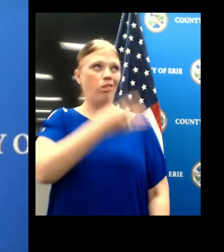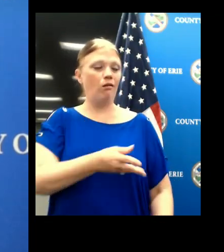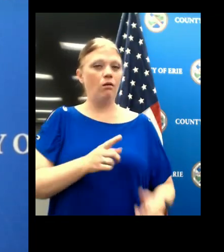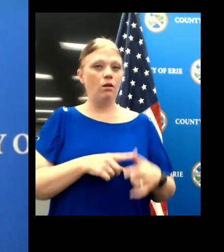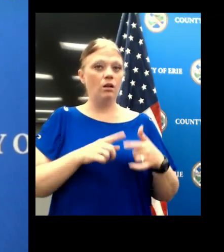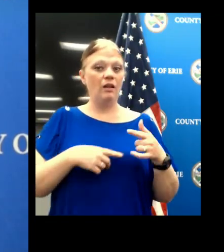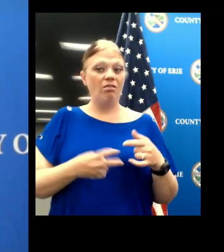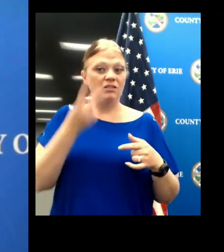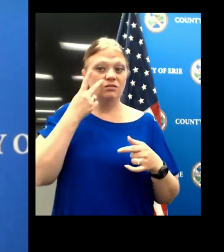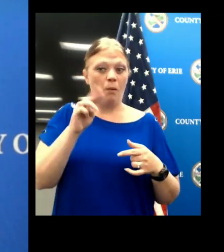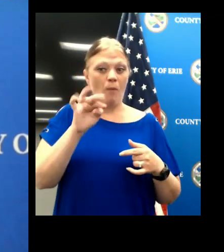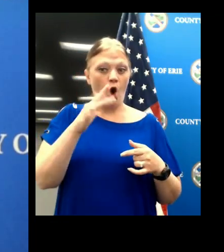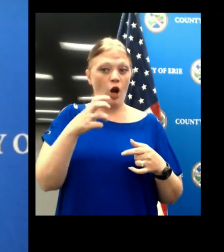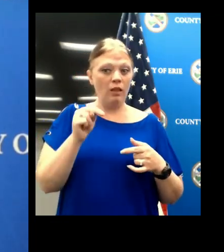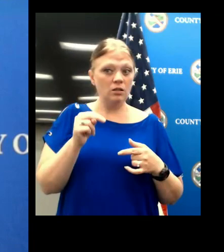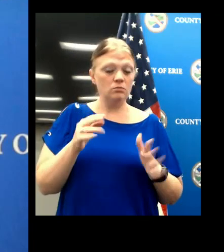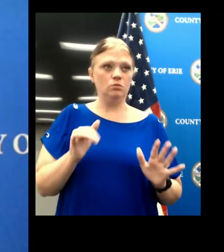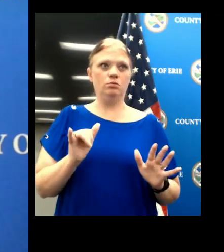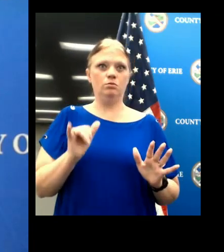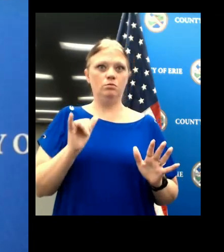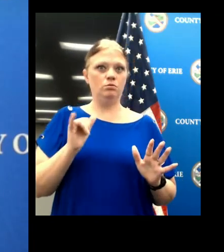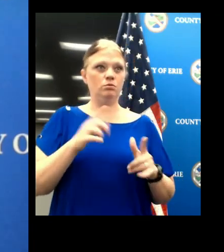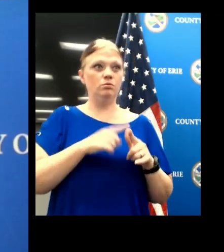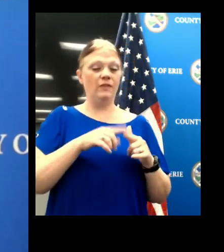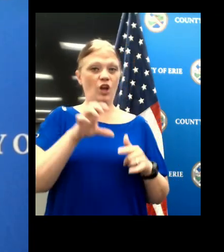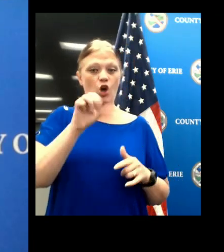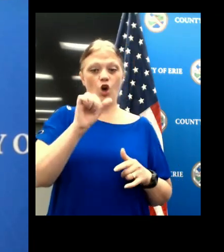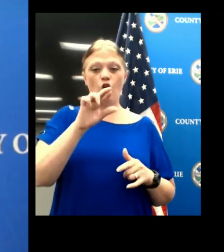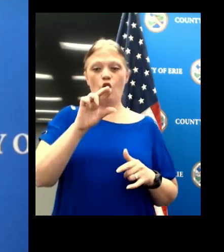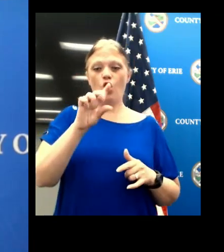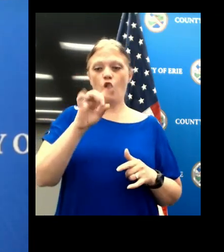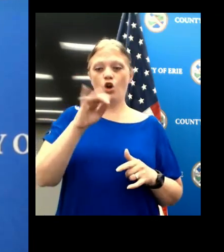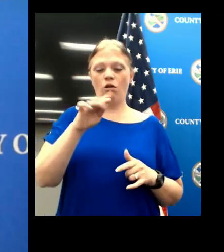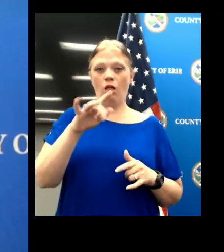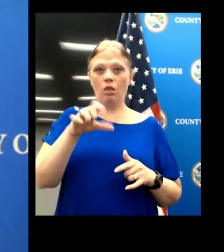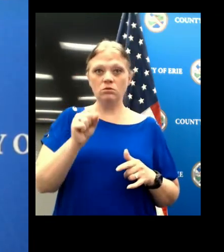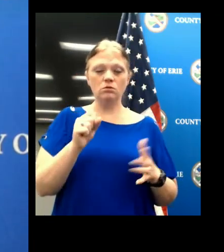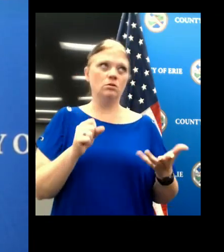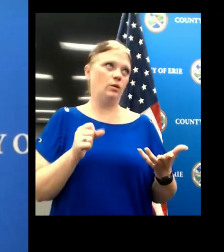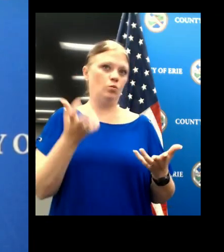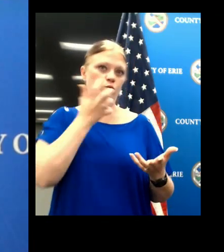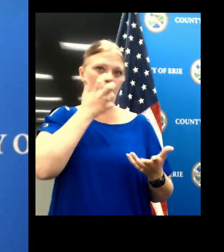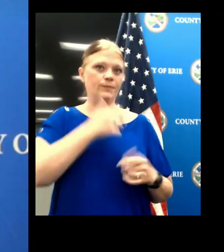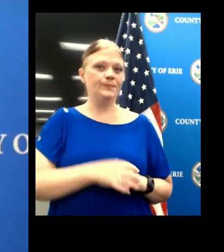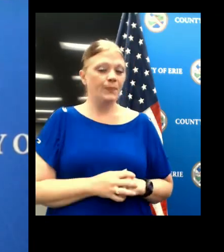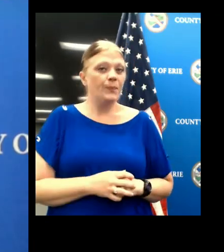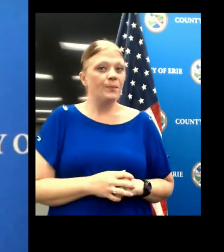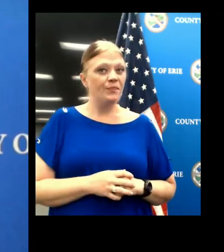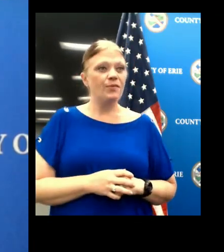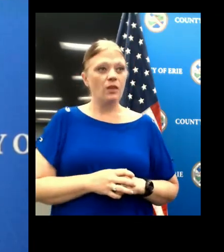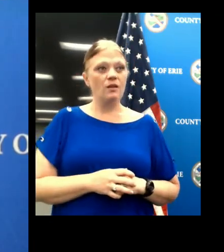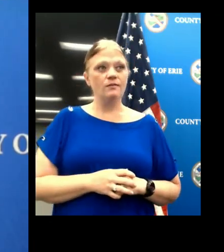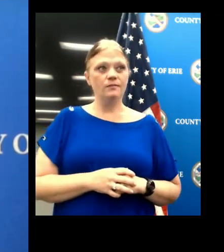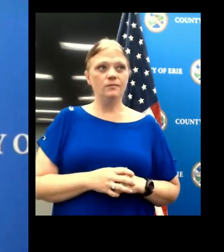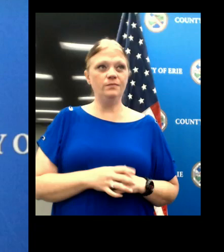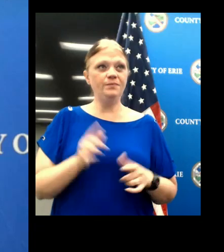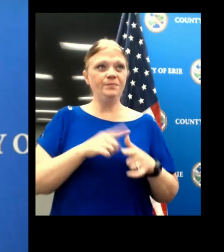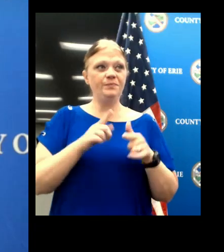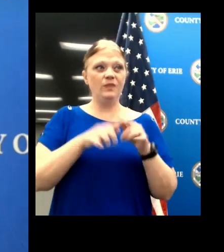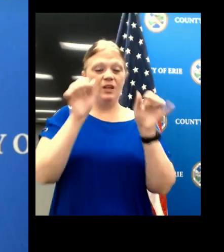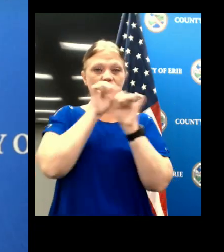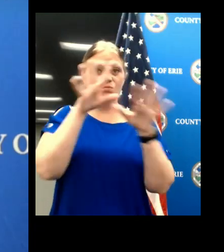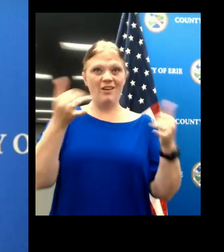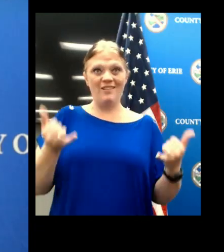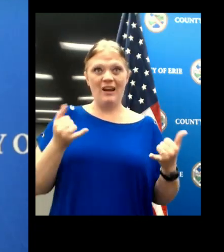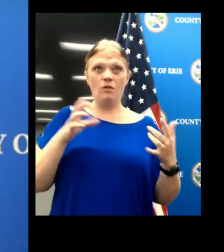the Marlins. And at the same time, we started to see the Cardinals, and they were seeing what was happening with the Cardinals. And what was being spread, and you see it